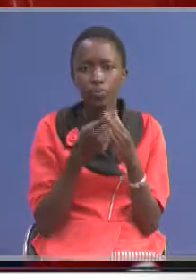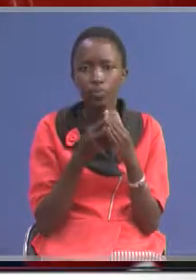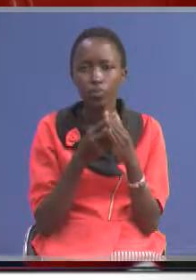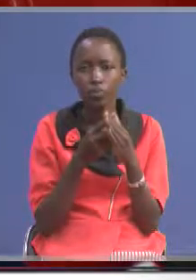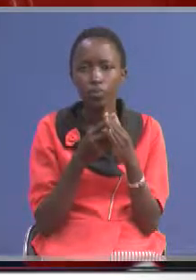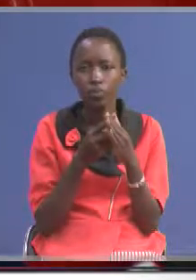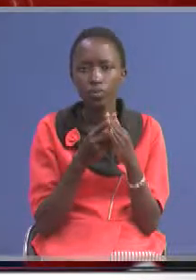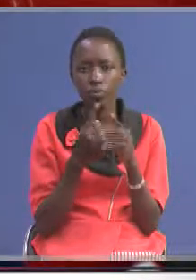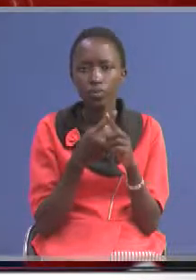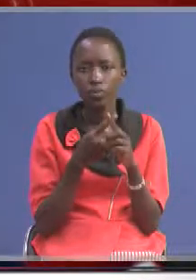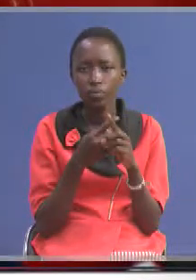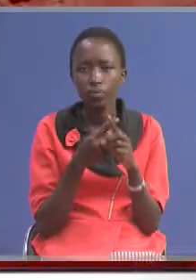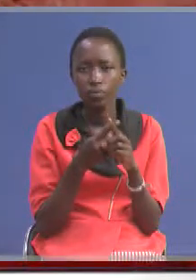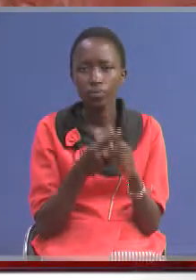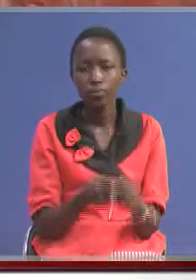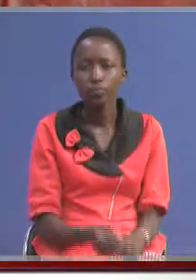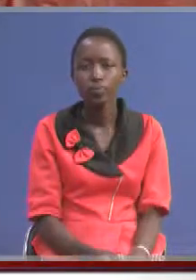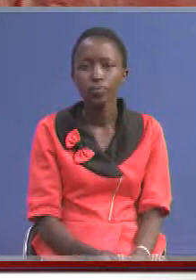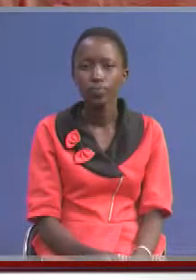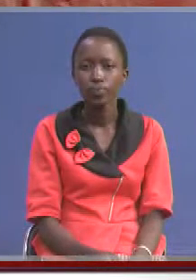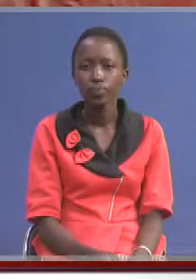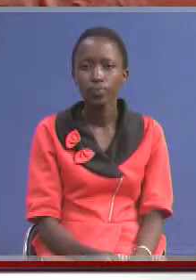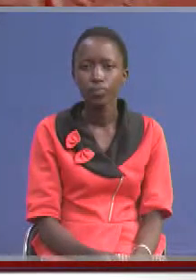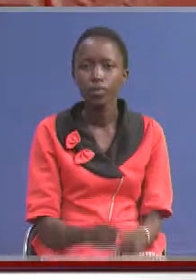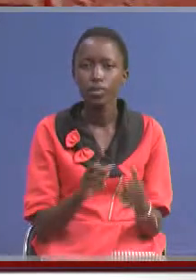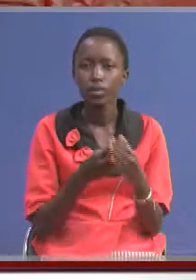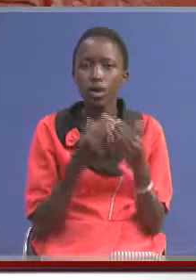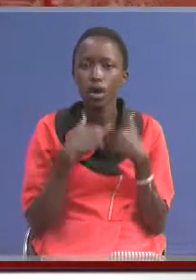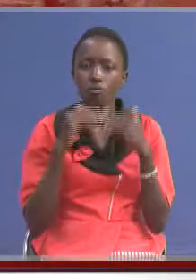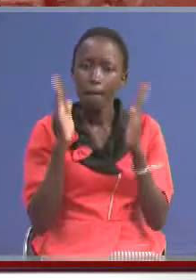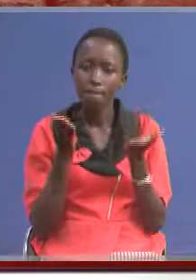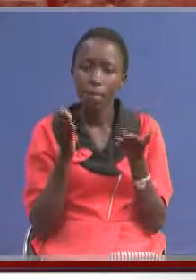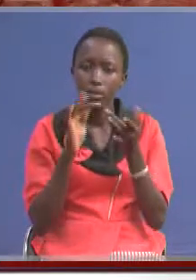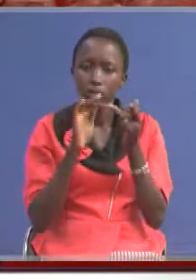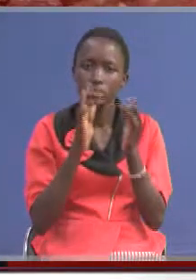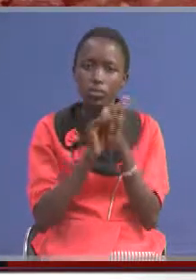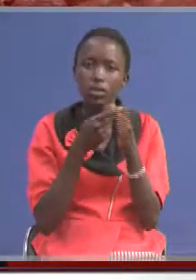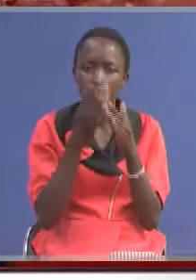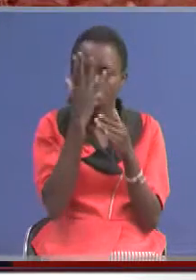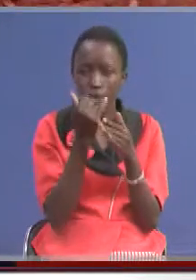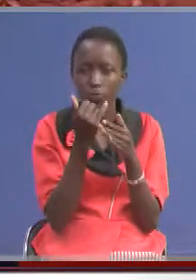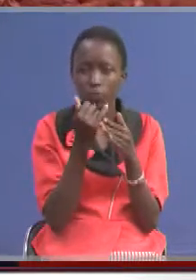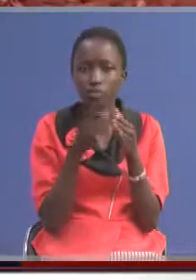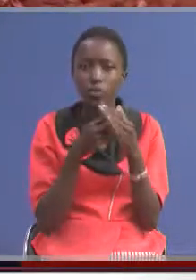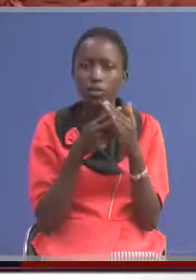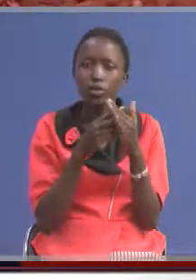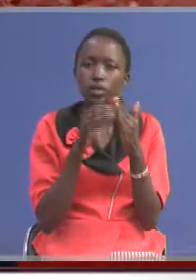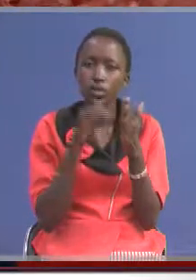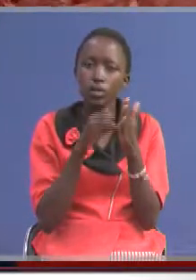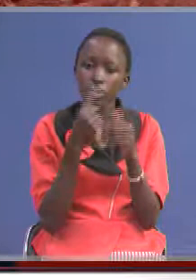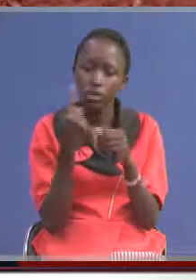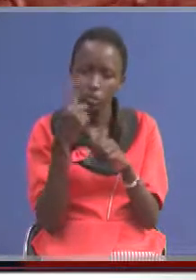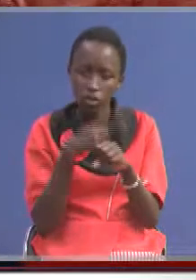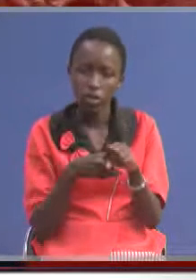provide legal support for that. The fact that we have a big network is a fact that is because we invest in it every